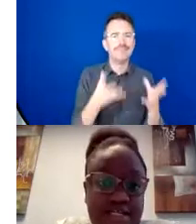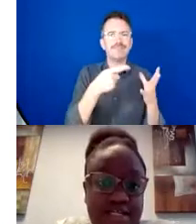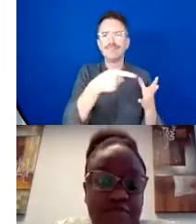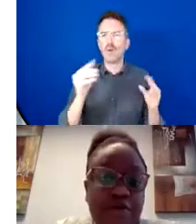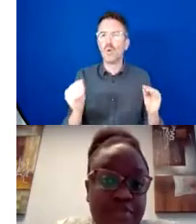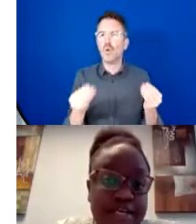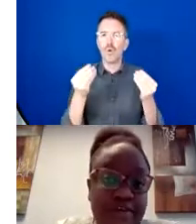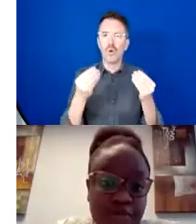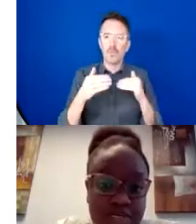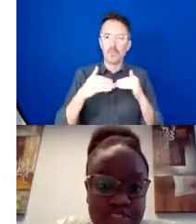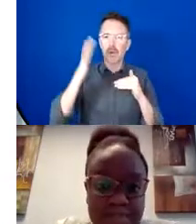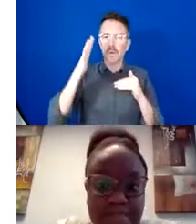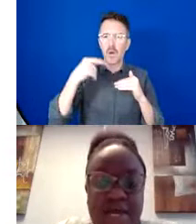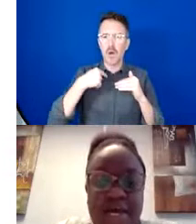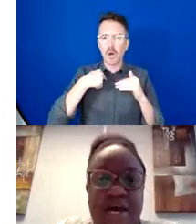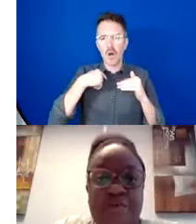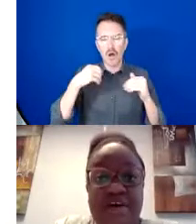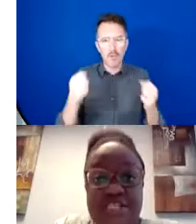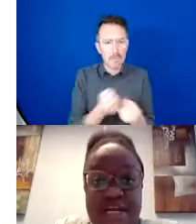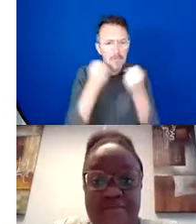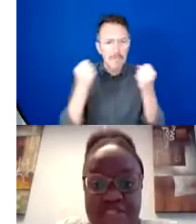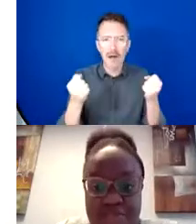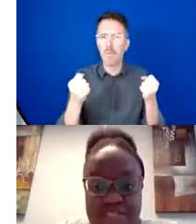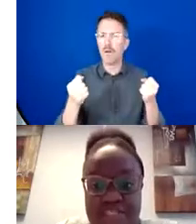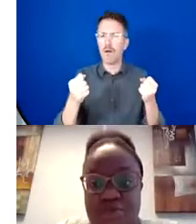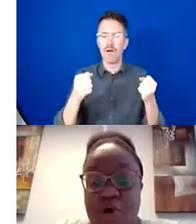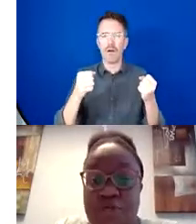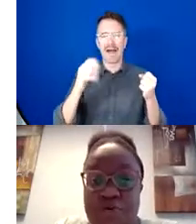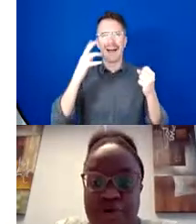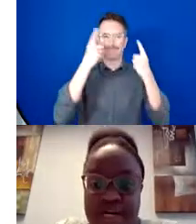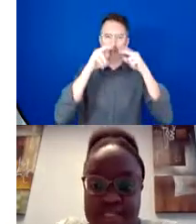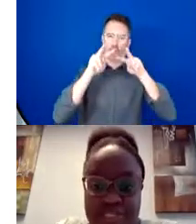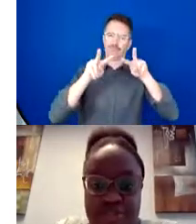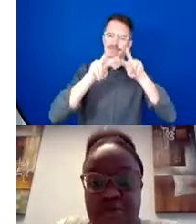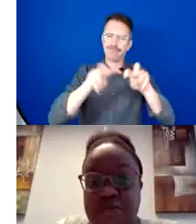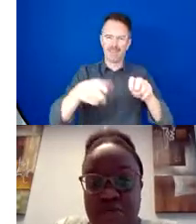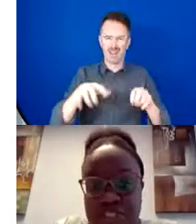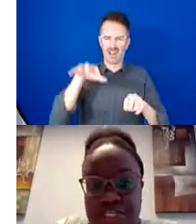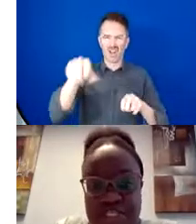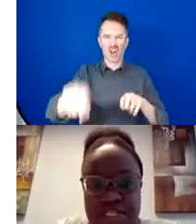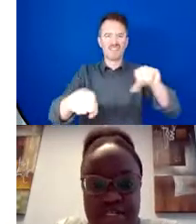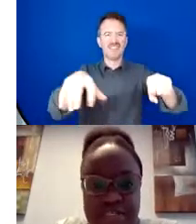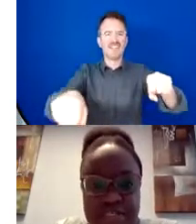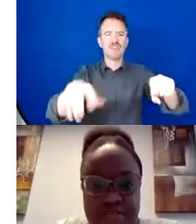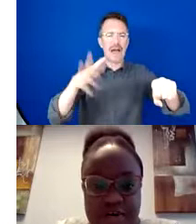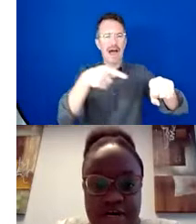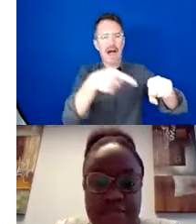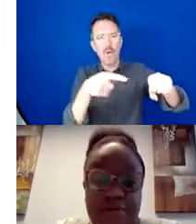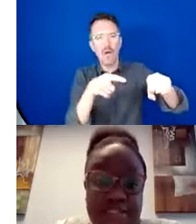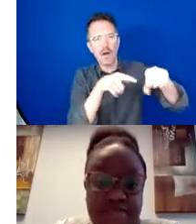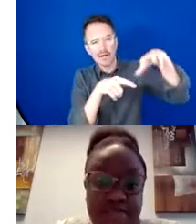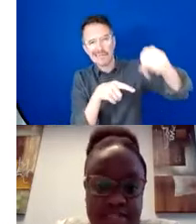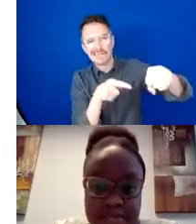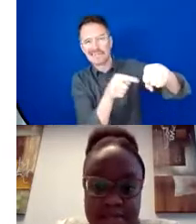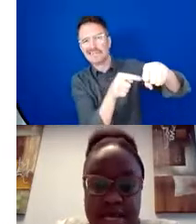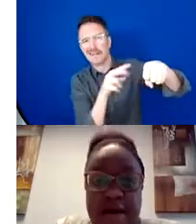their data for youth-led advocacy. We further channel resources to local youth organizations that would not traditionally receive